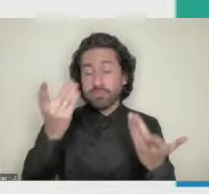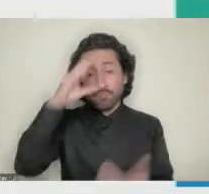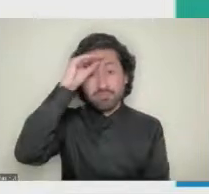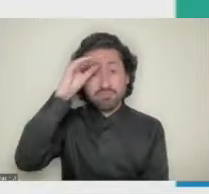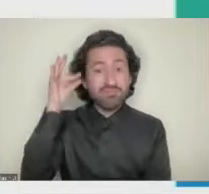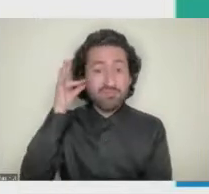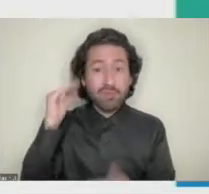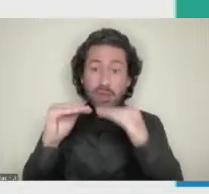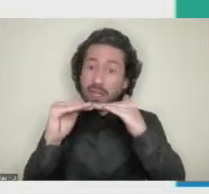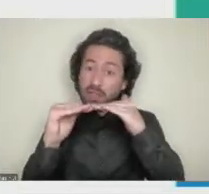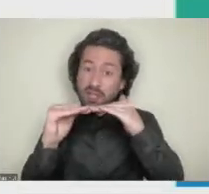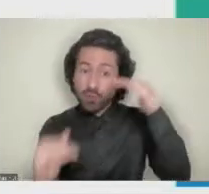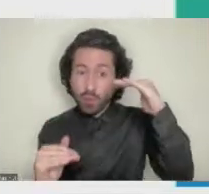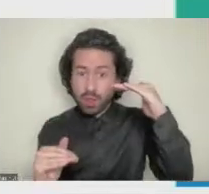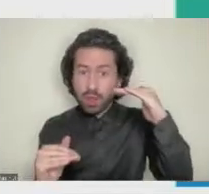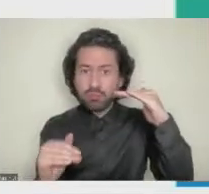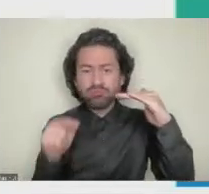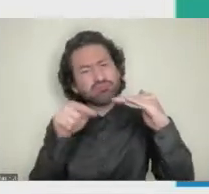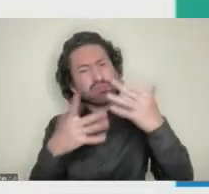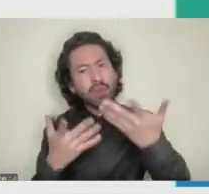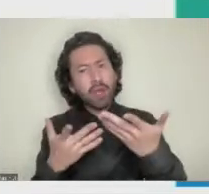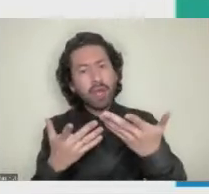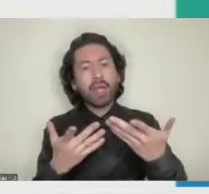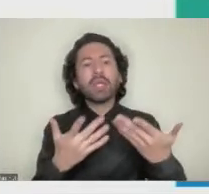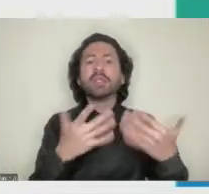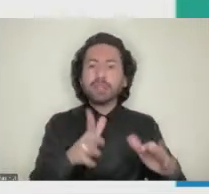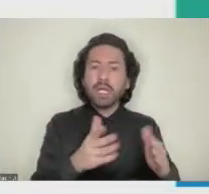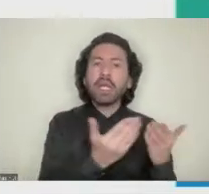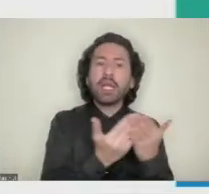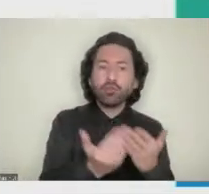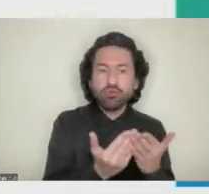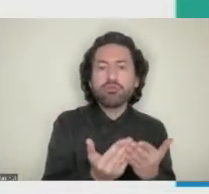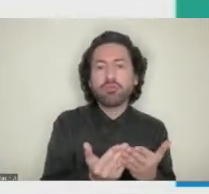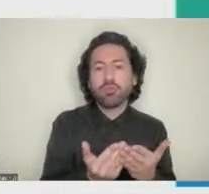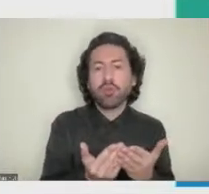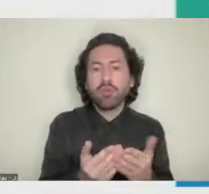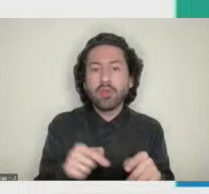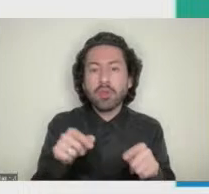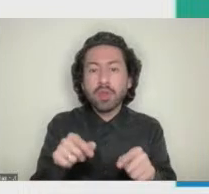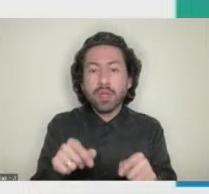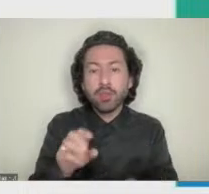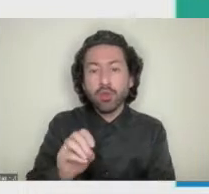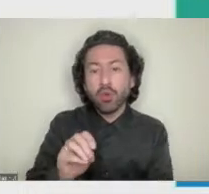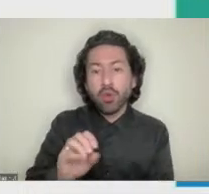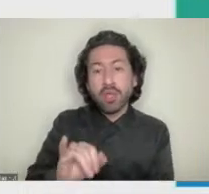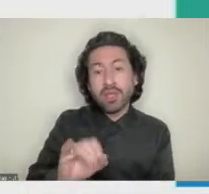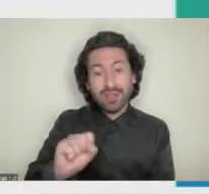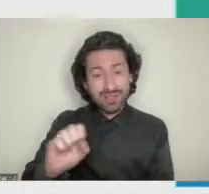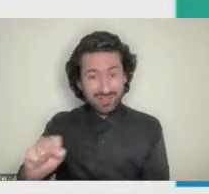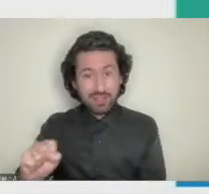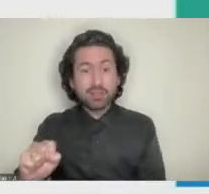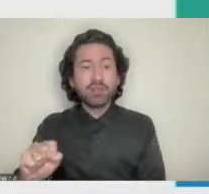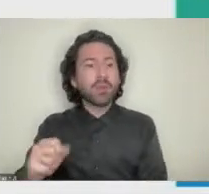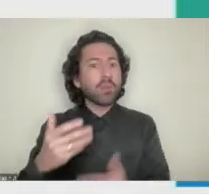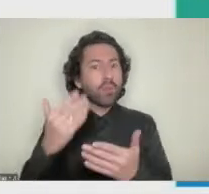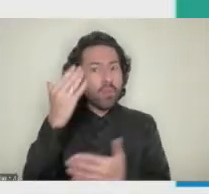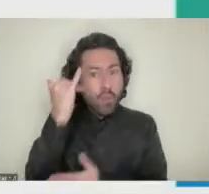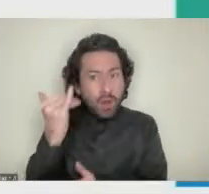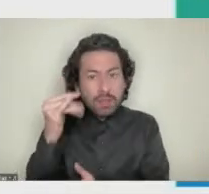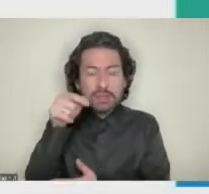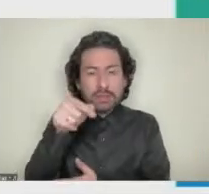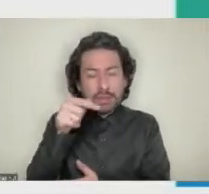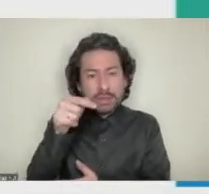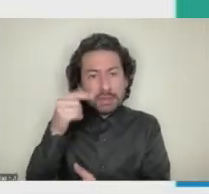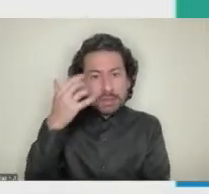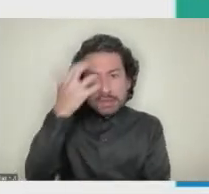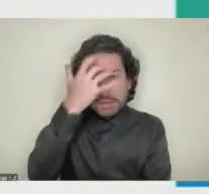gender inequality with some studies that we have advanced from our organization. It has been a matter